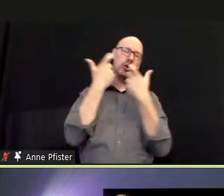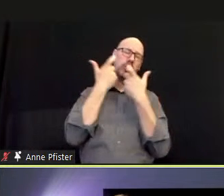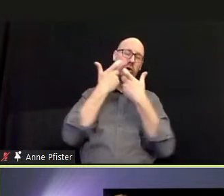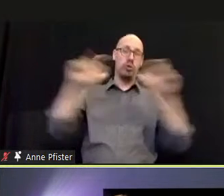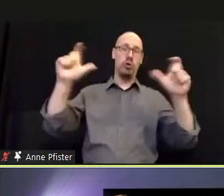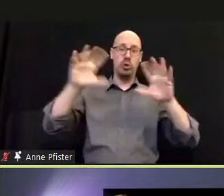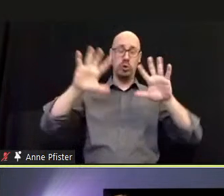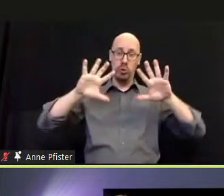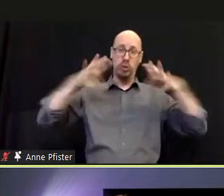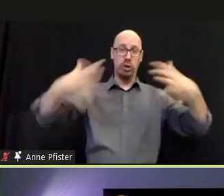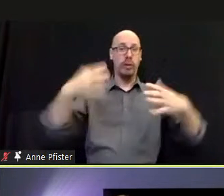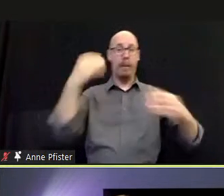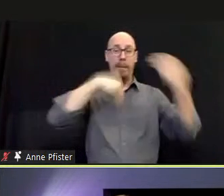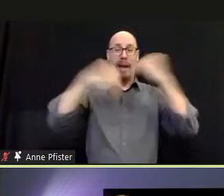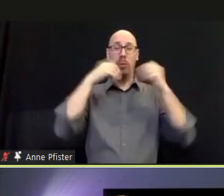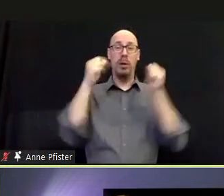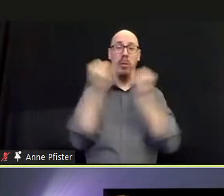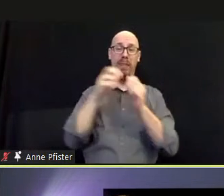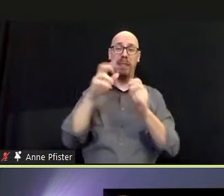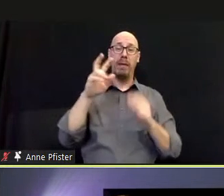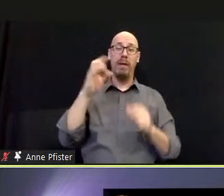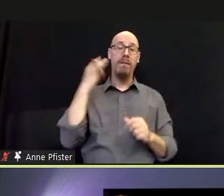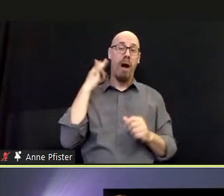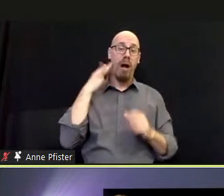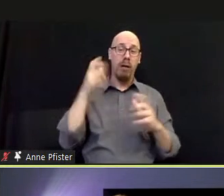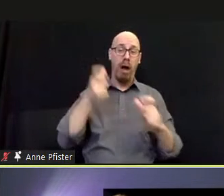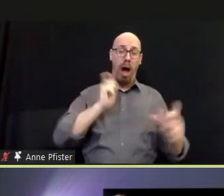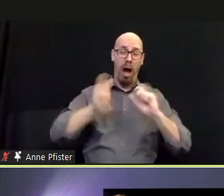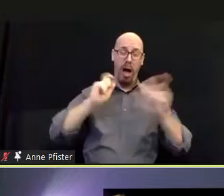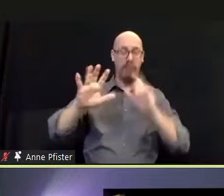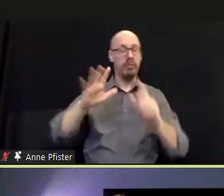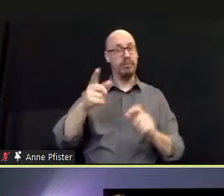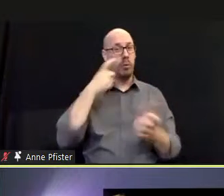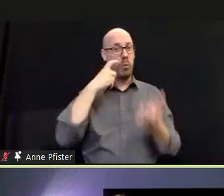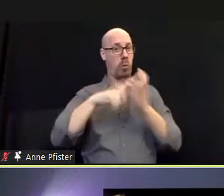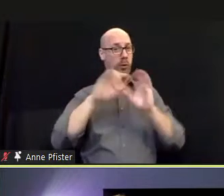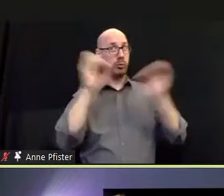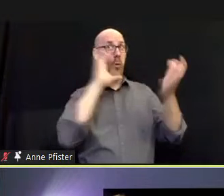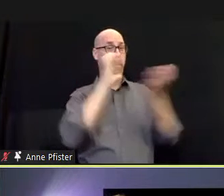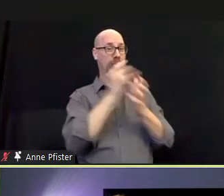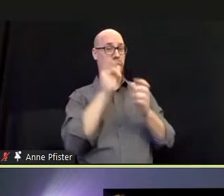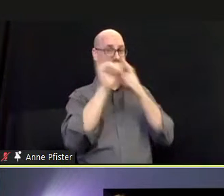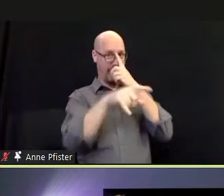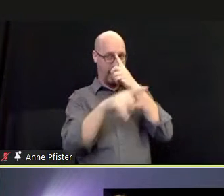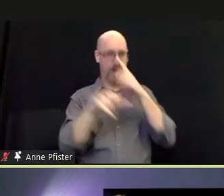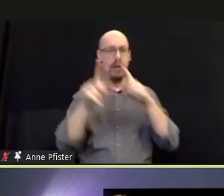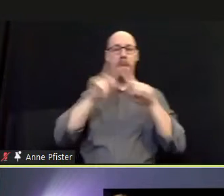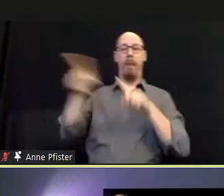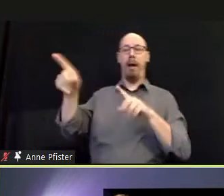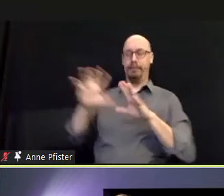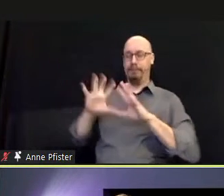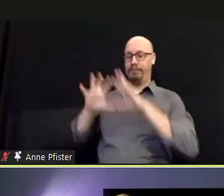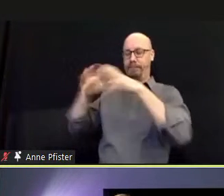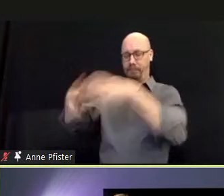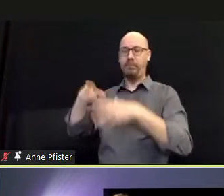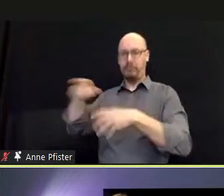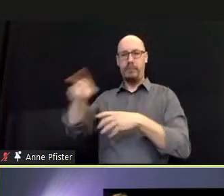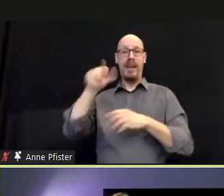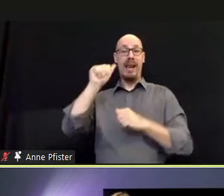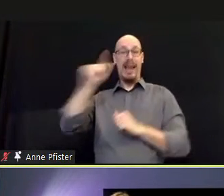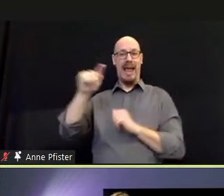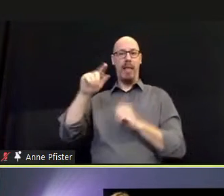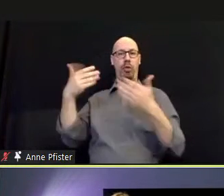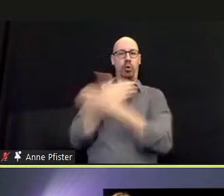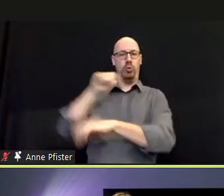there's no photographs of that, at a vacation hotel property owned by the society near the Kyiv suburb of